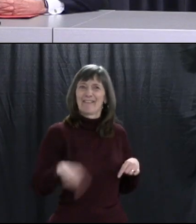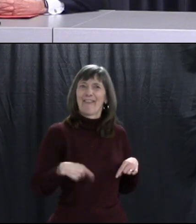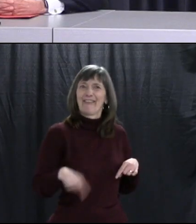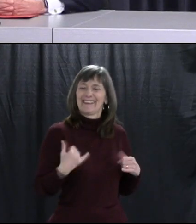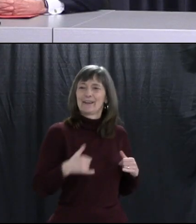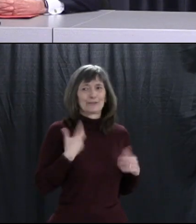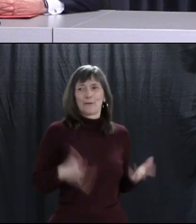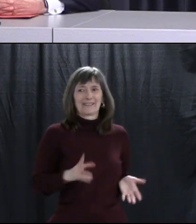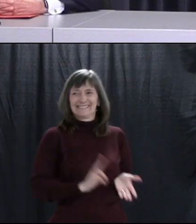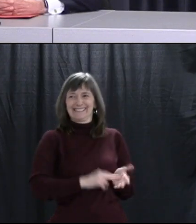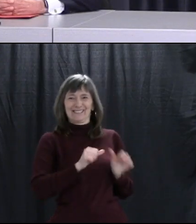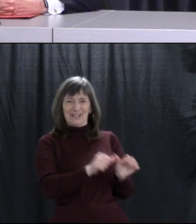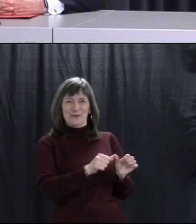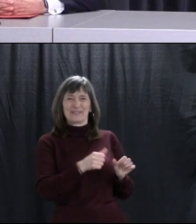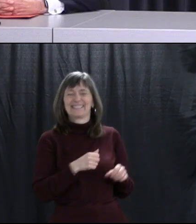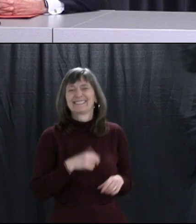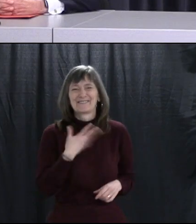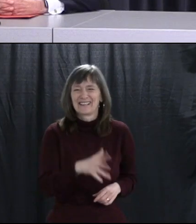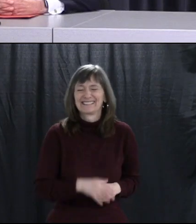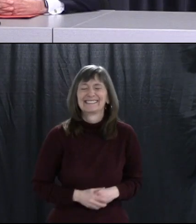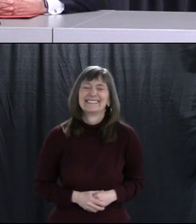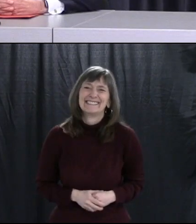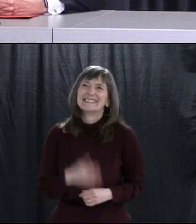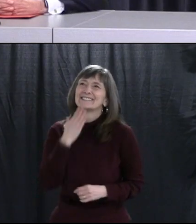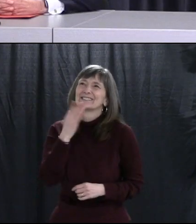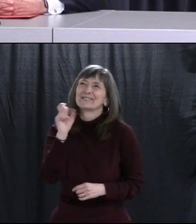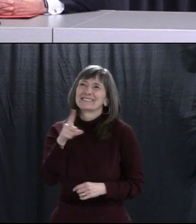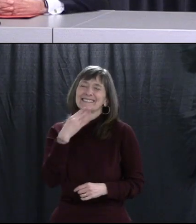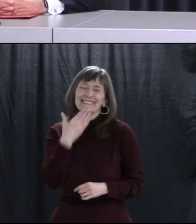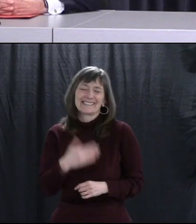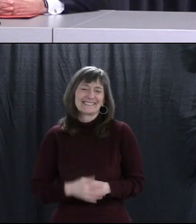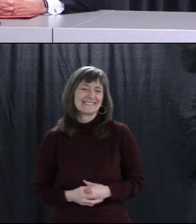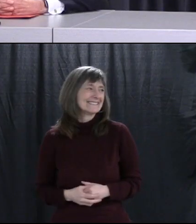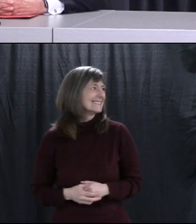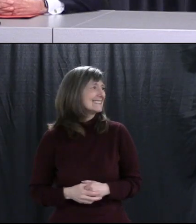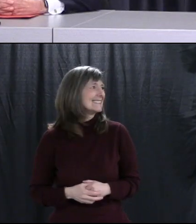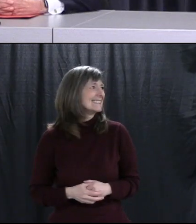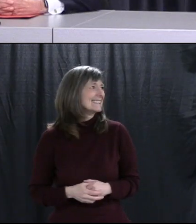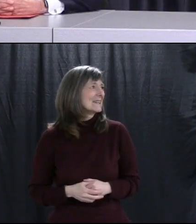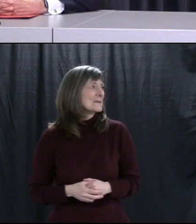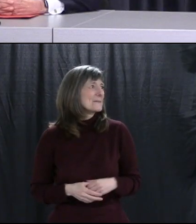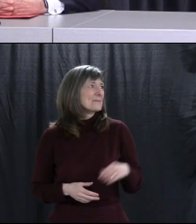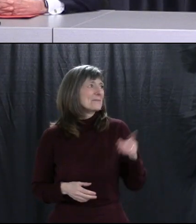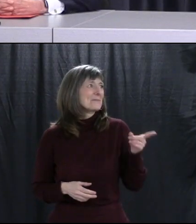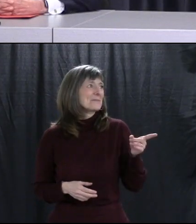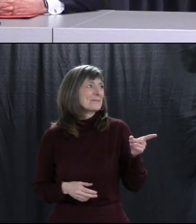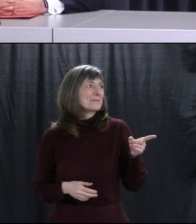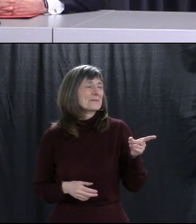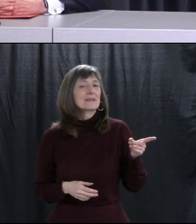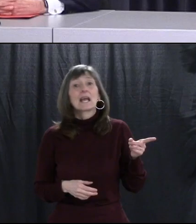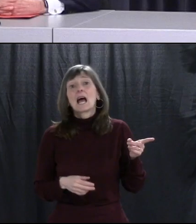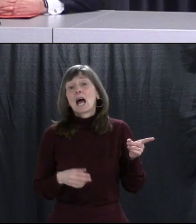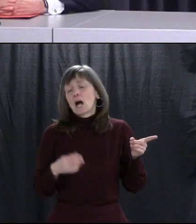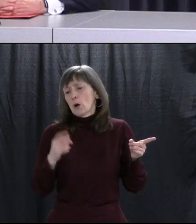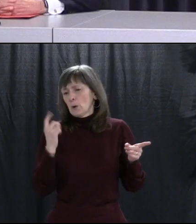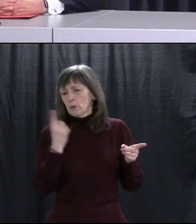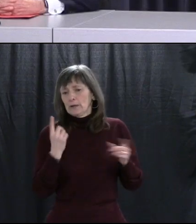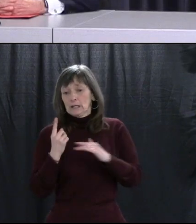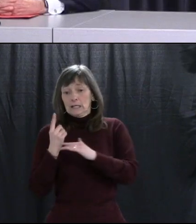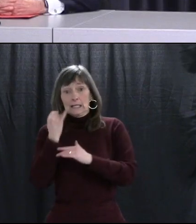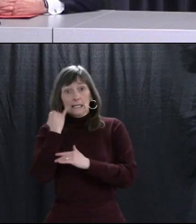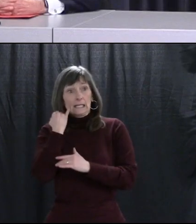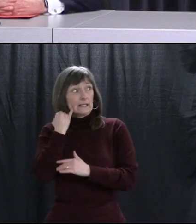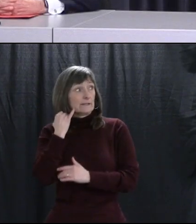still want the Thank you. Good question, Holly. Looking for some clarification, wondering if self-isolation is needed if you're